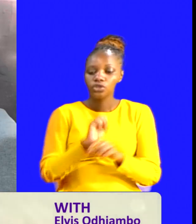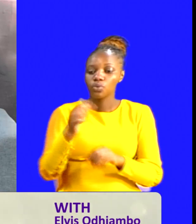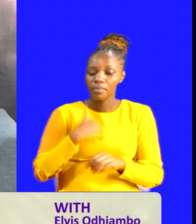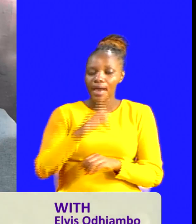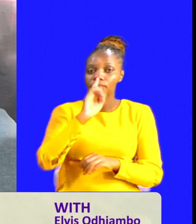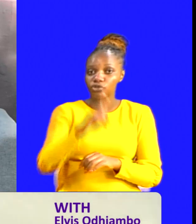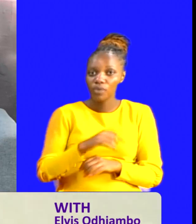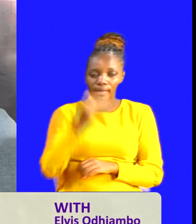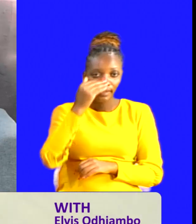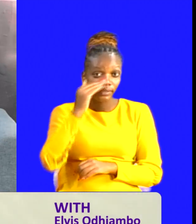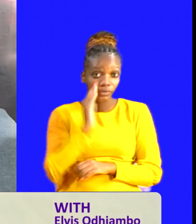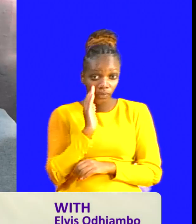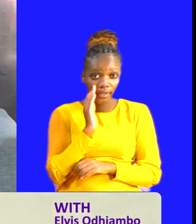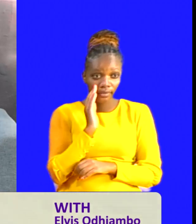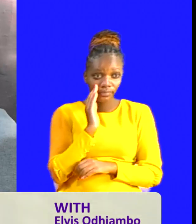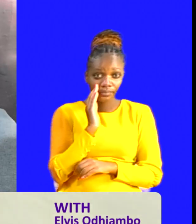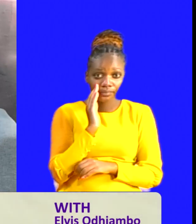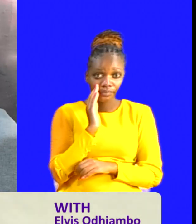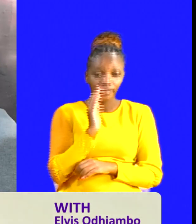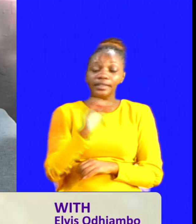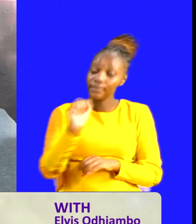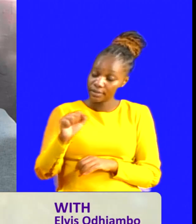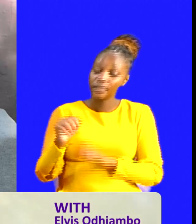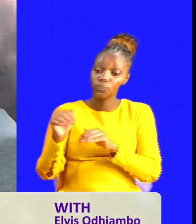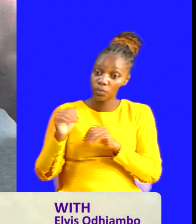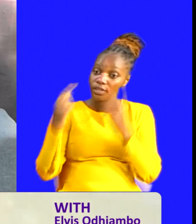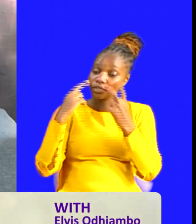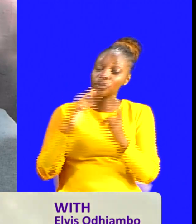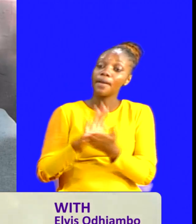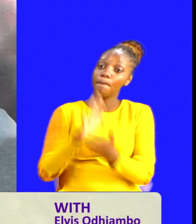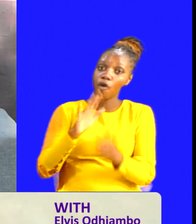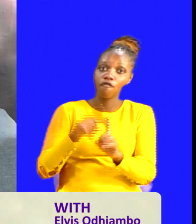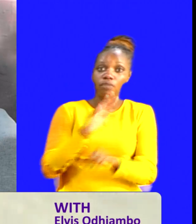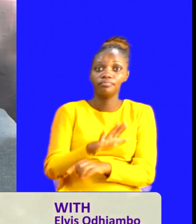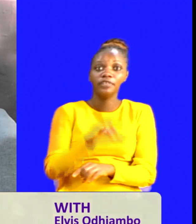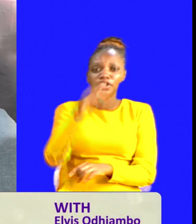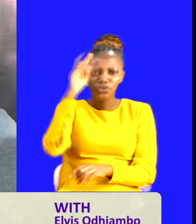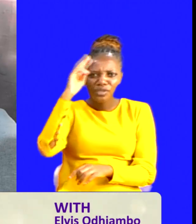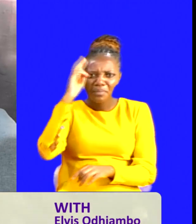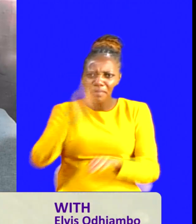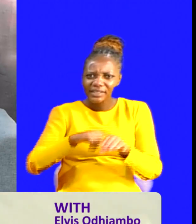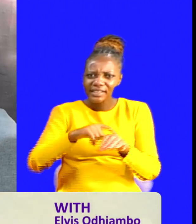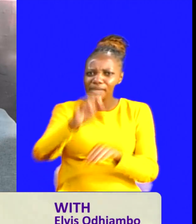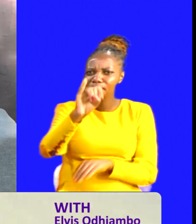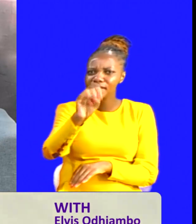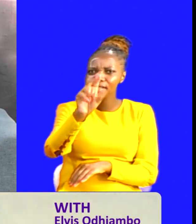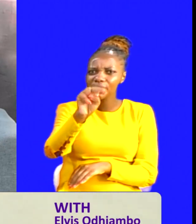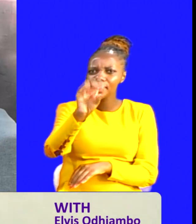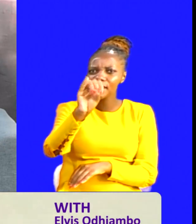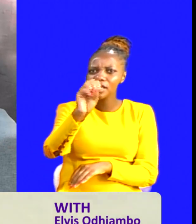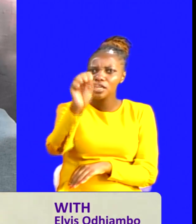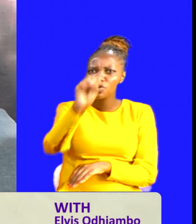earlier, Eliud Kipchoge, we are yet to see more from him. You remember the Ineos challenge that he went